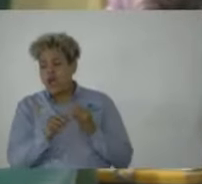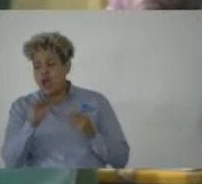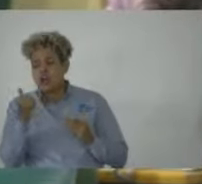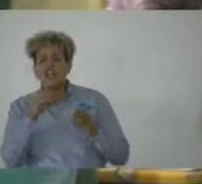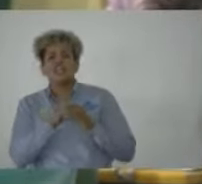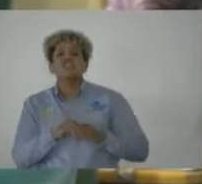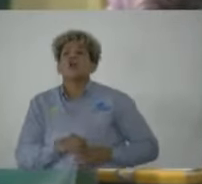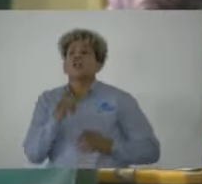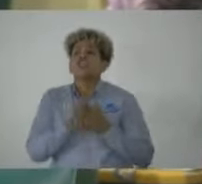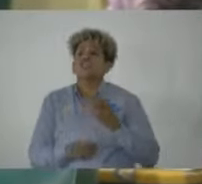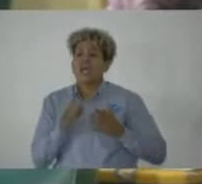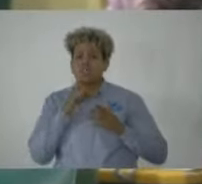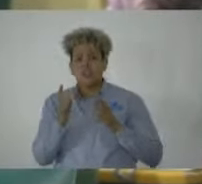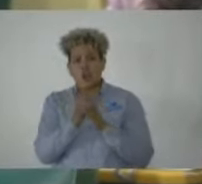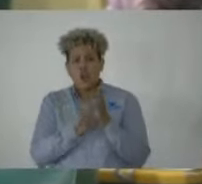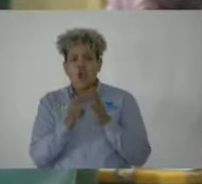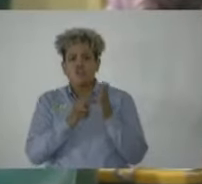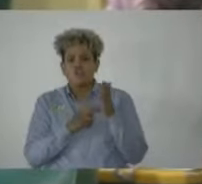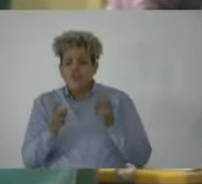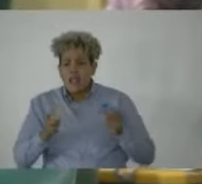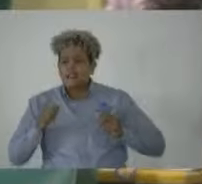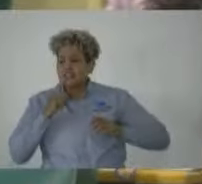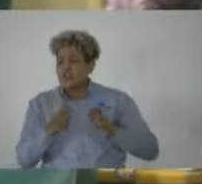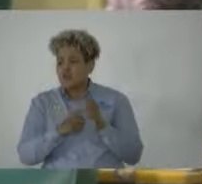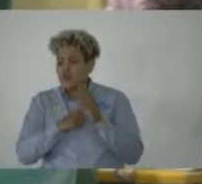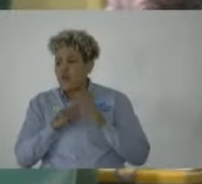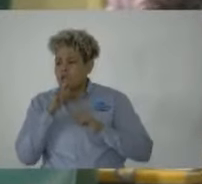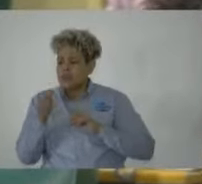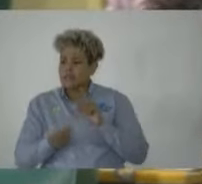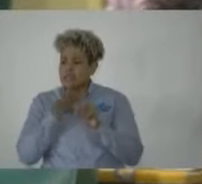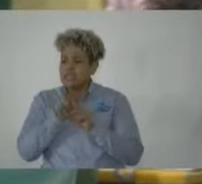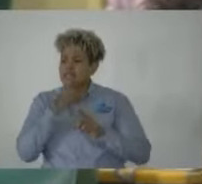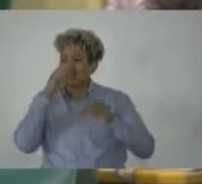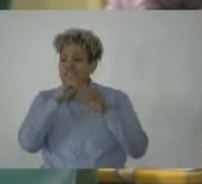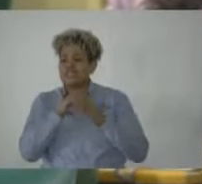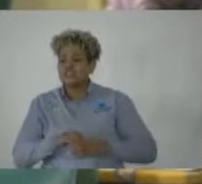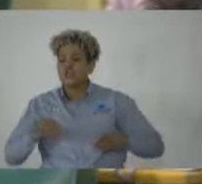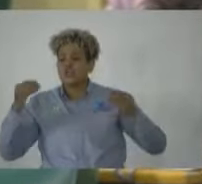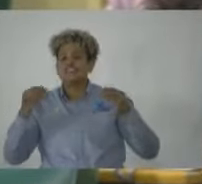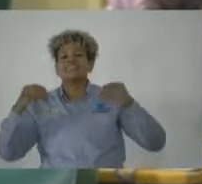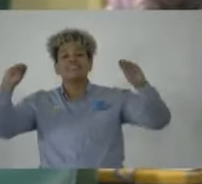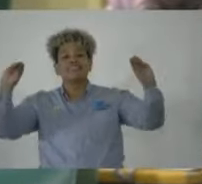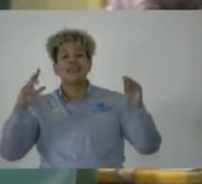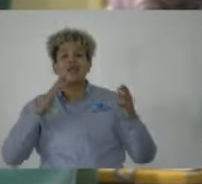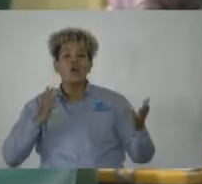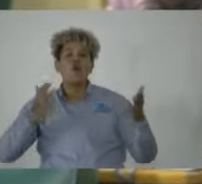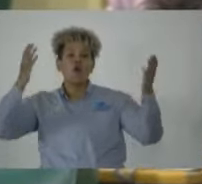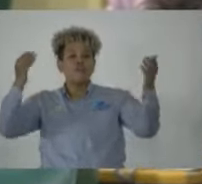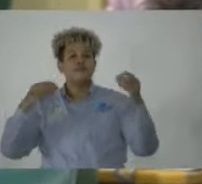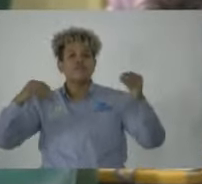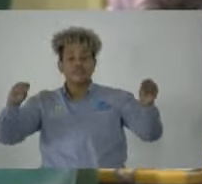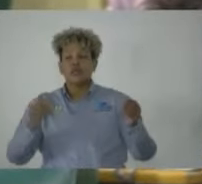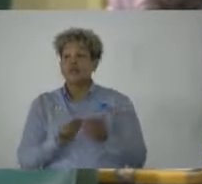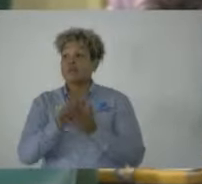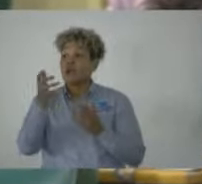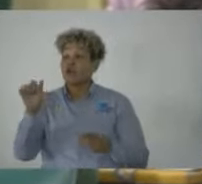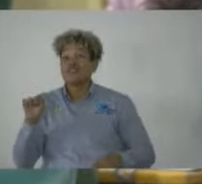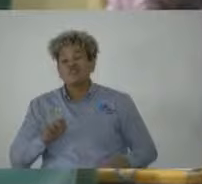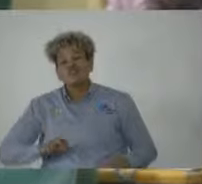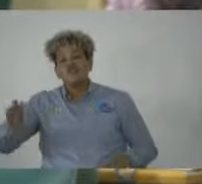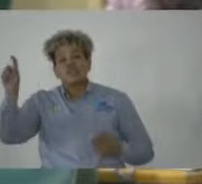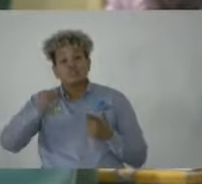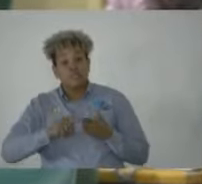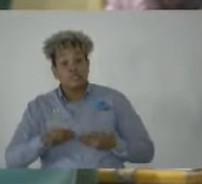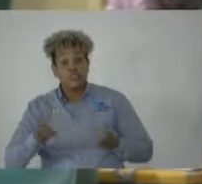internal charges, laws, regulations, and requirements affecting the internal sale, offering for sale, purchase, transportation, distribution, or use of